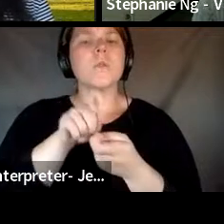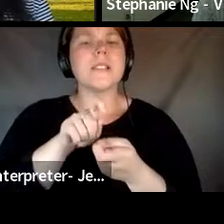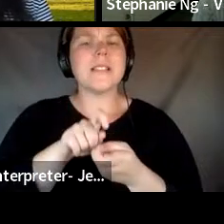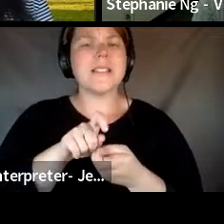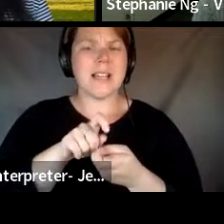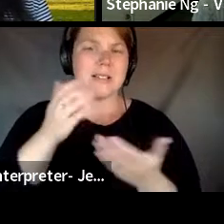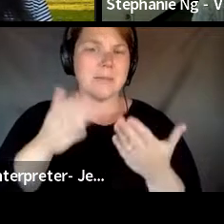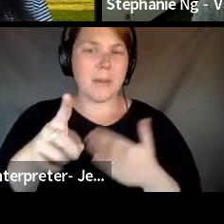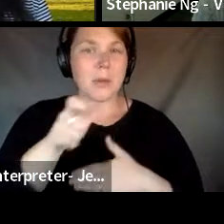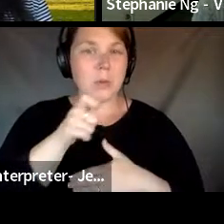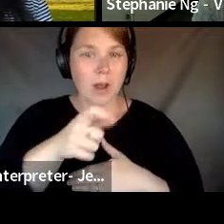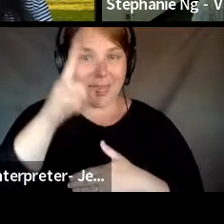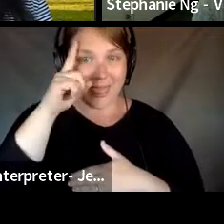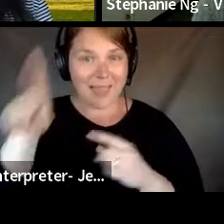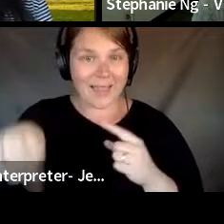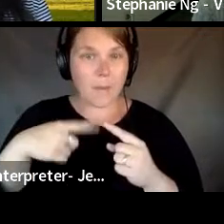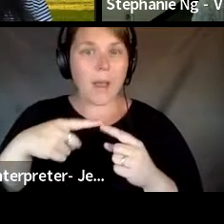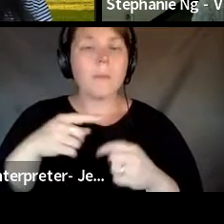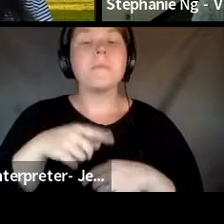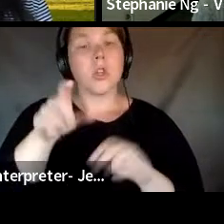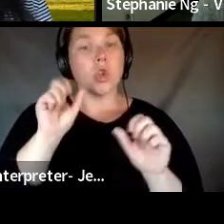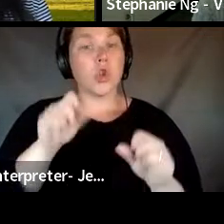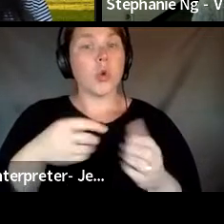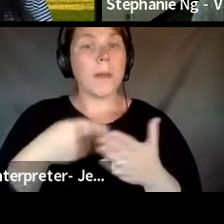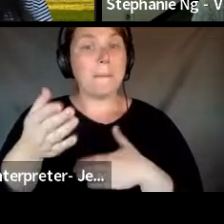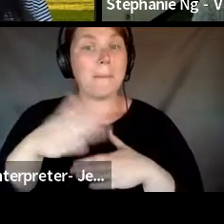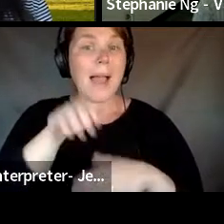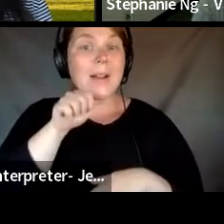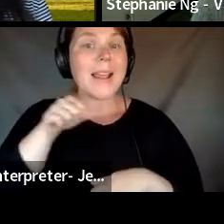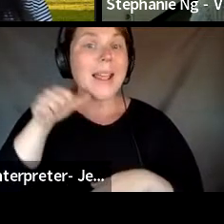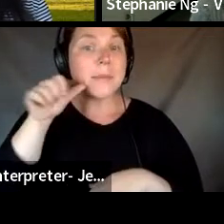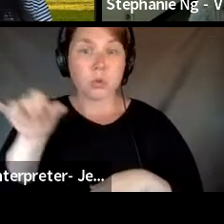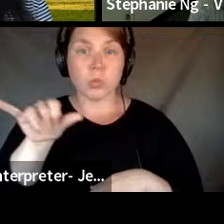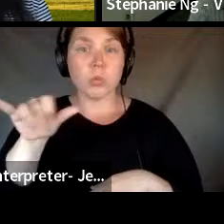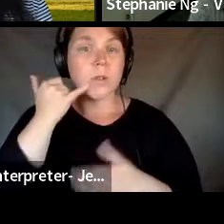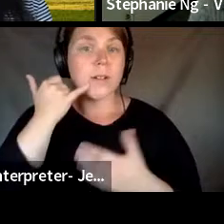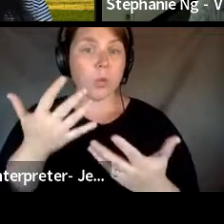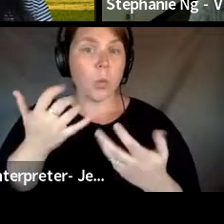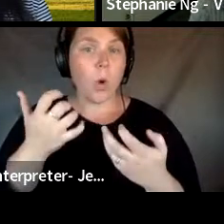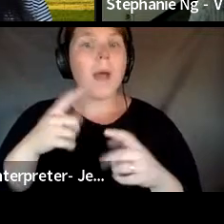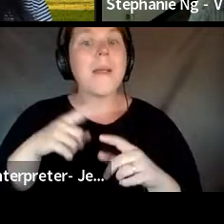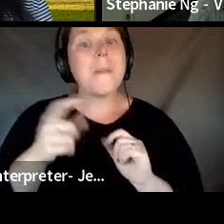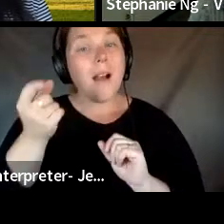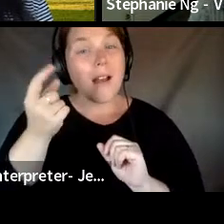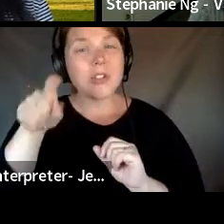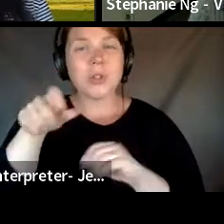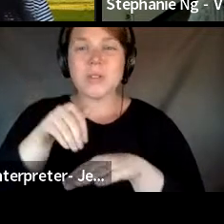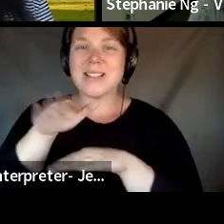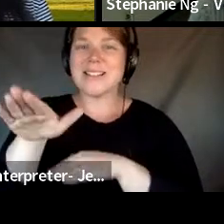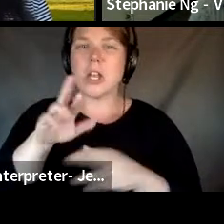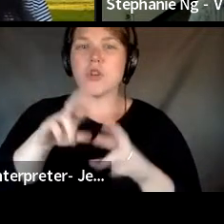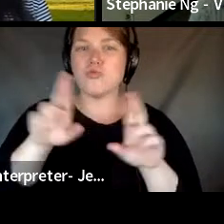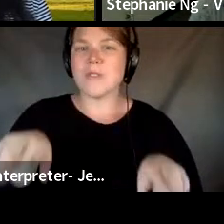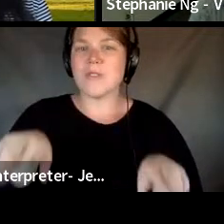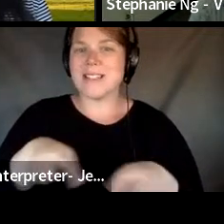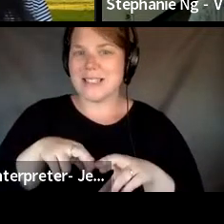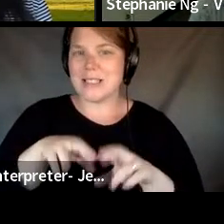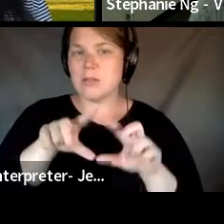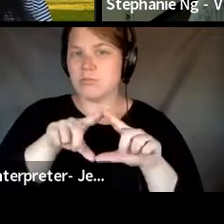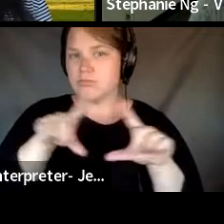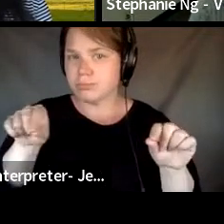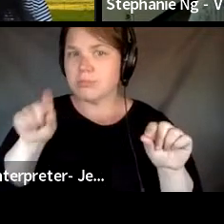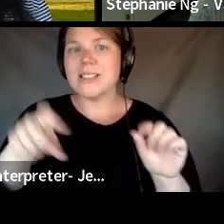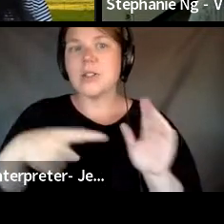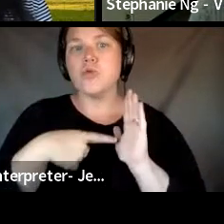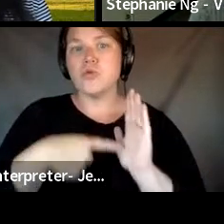not have thought of. You can definitely buy it on Amazon if you want to. You just have to submit your receipt. And it has to show in your